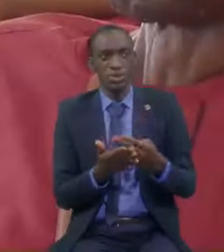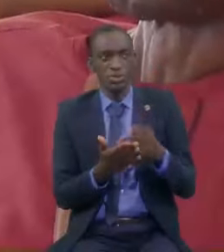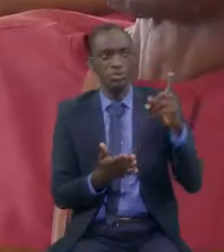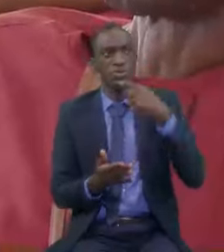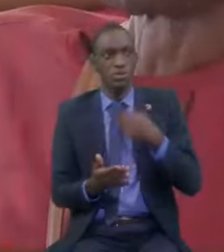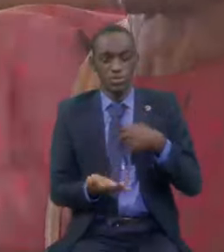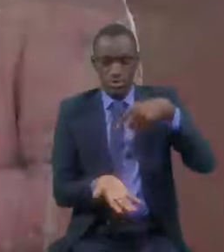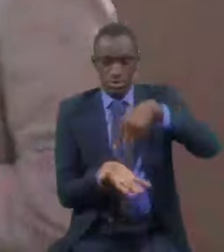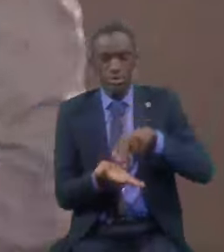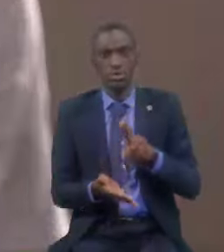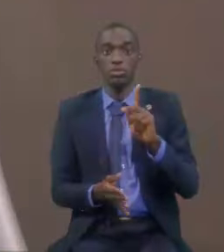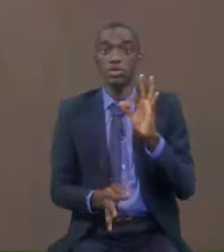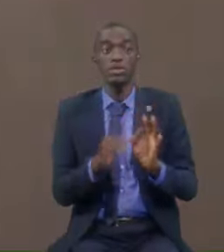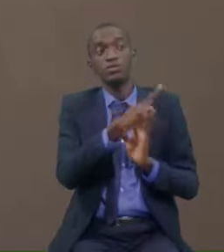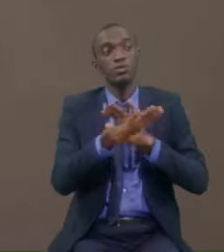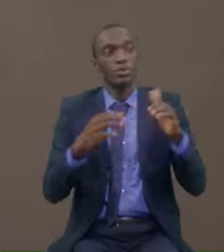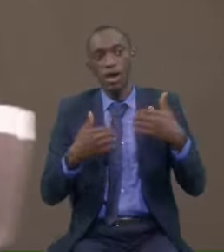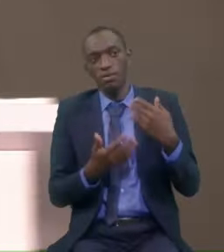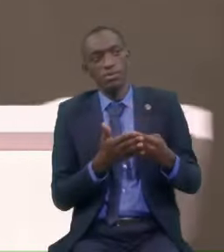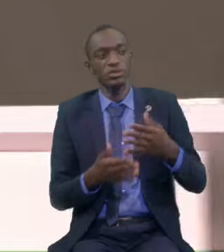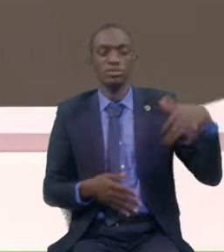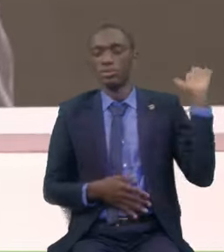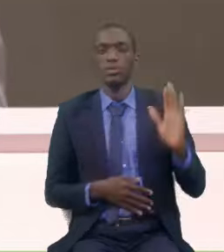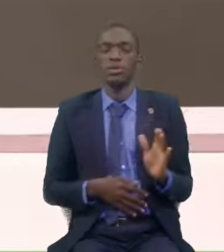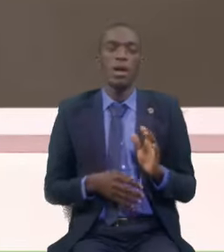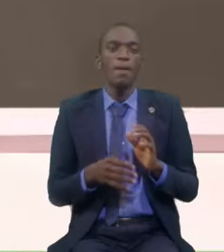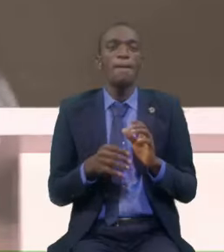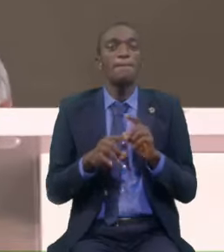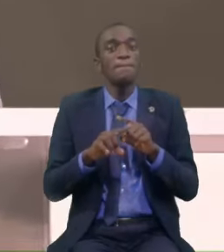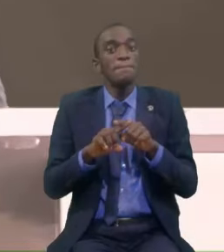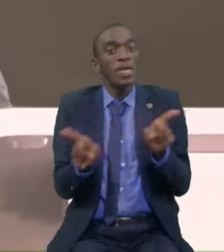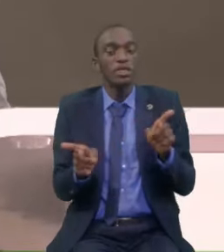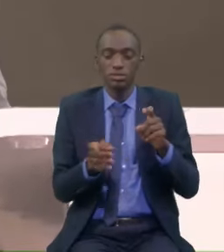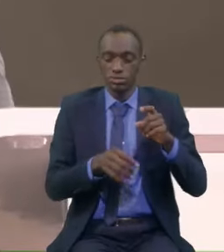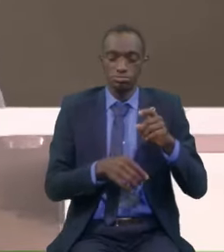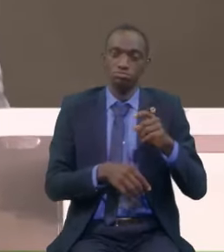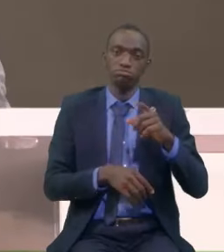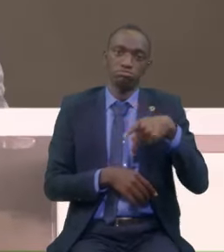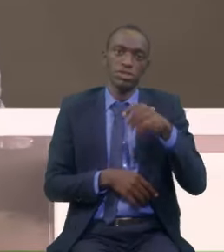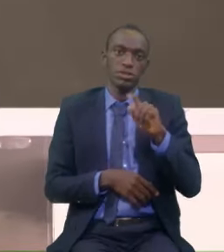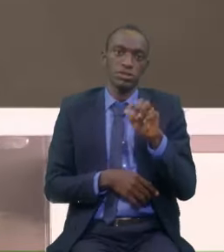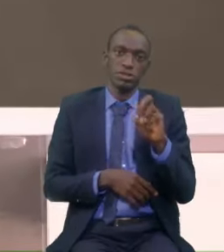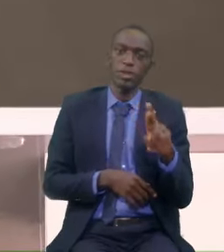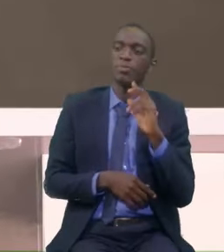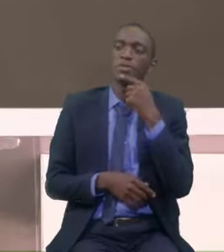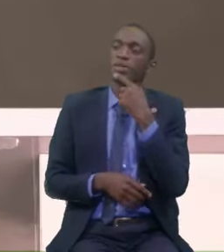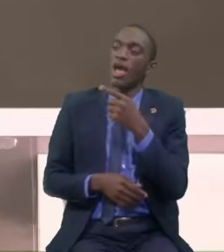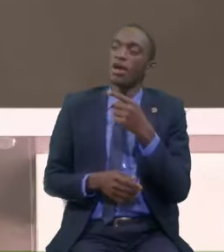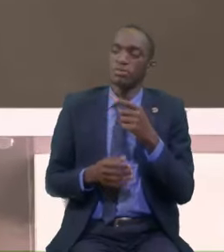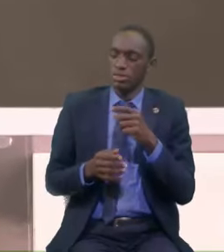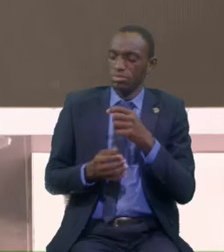money, go your way. He said, silver and gold have I none. But I have something